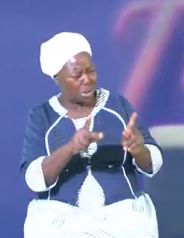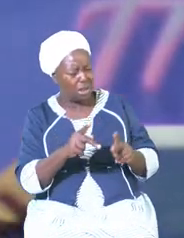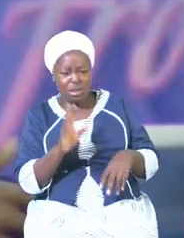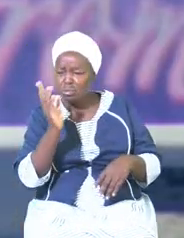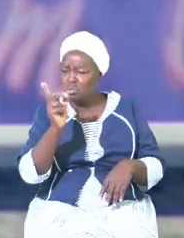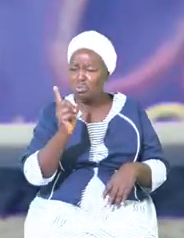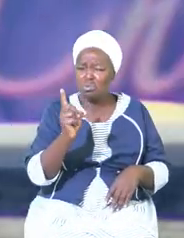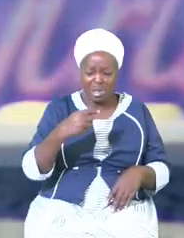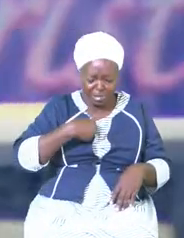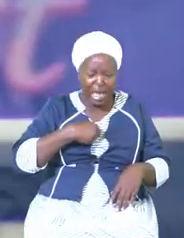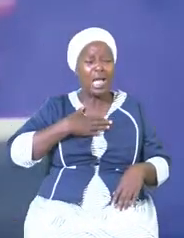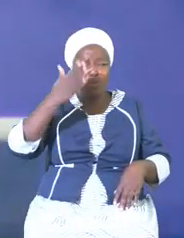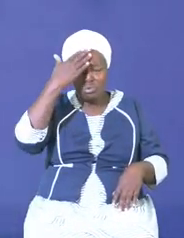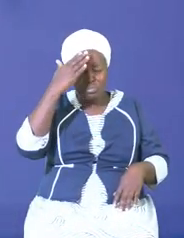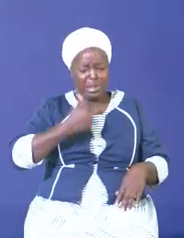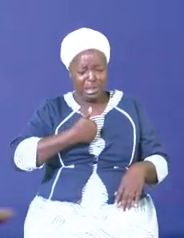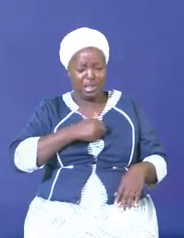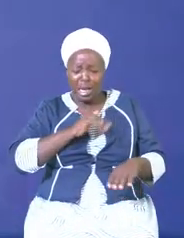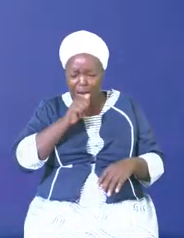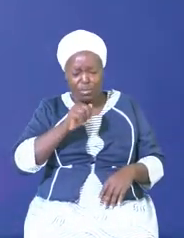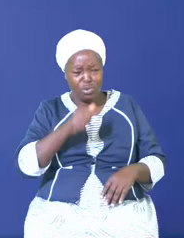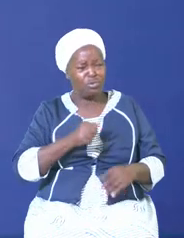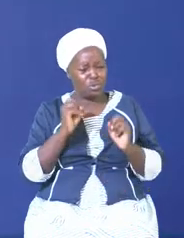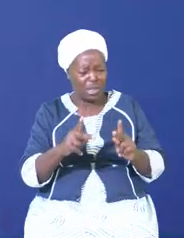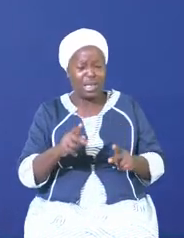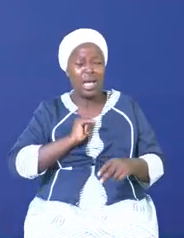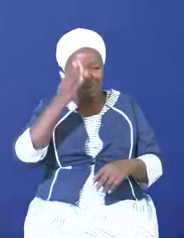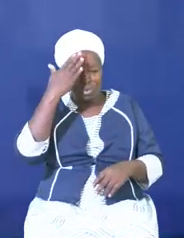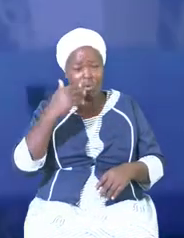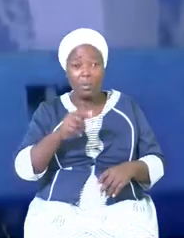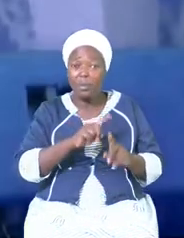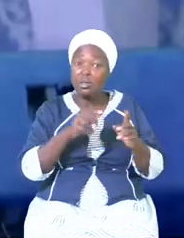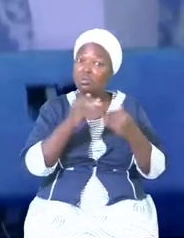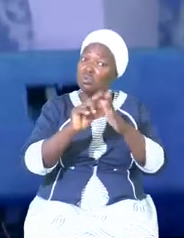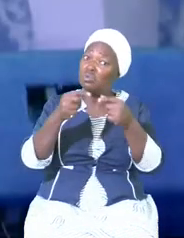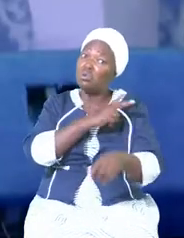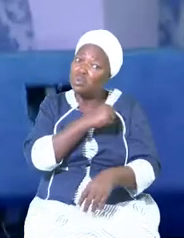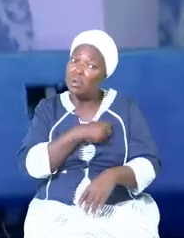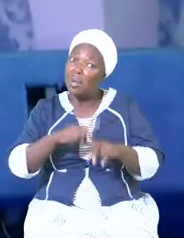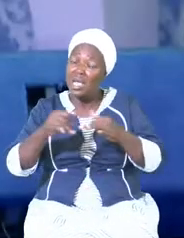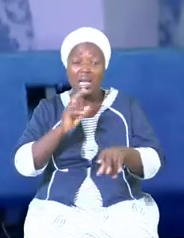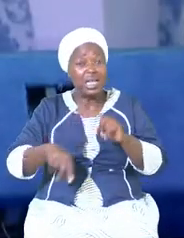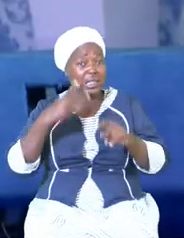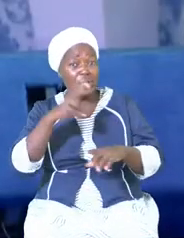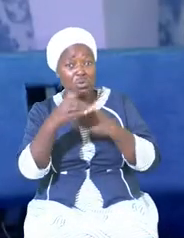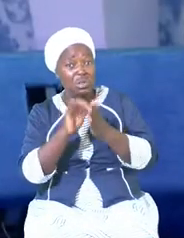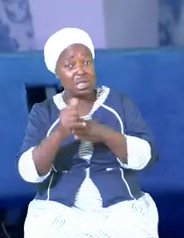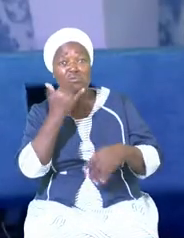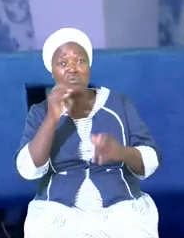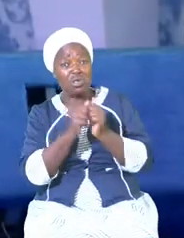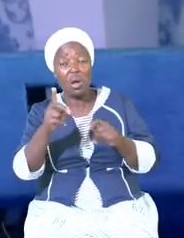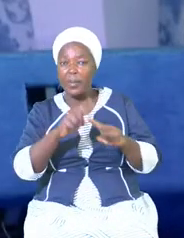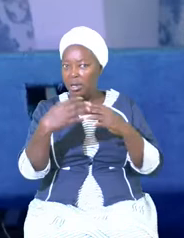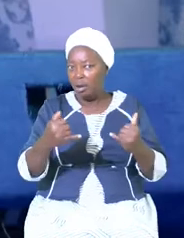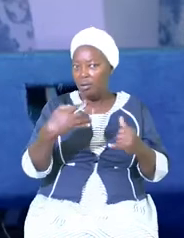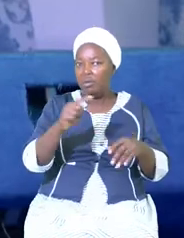all right. They cannot detect those strangers with their machine. But now the Lord Almighty